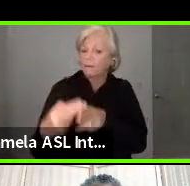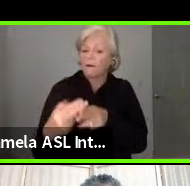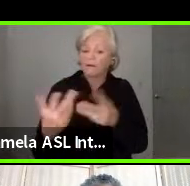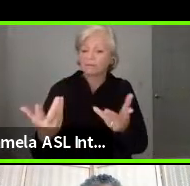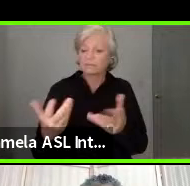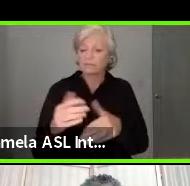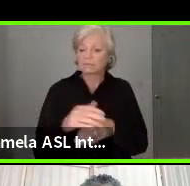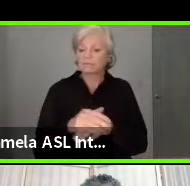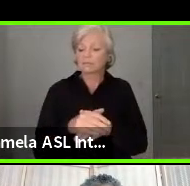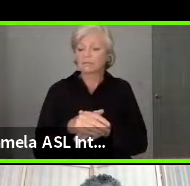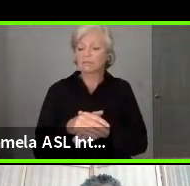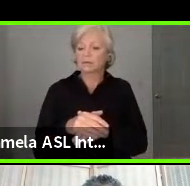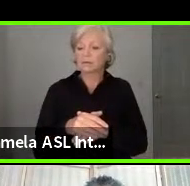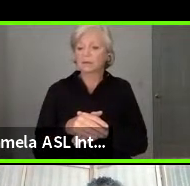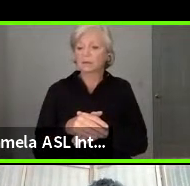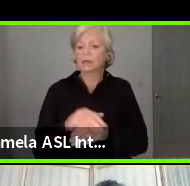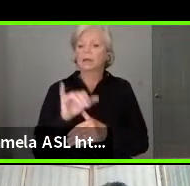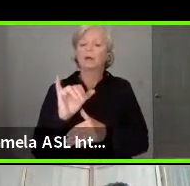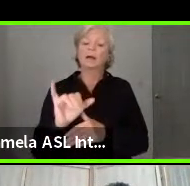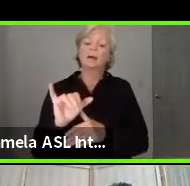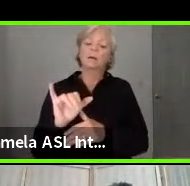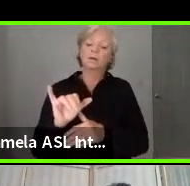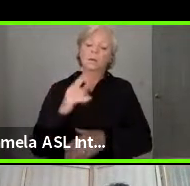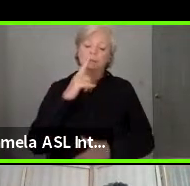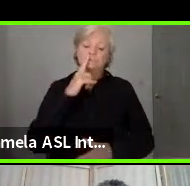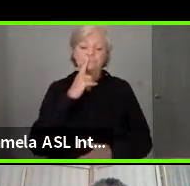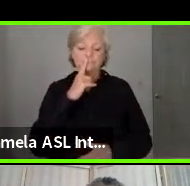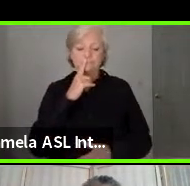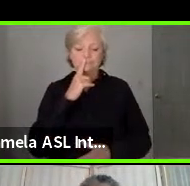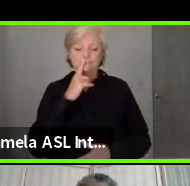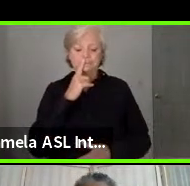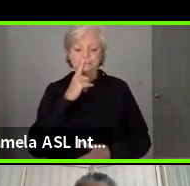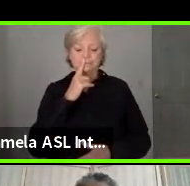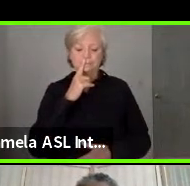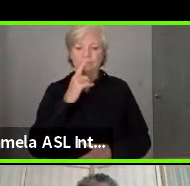vaccines? Yeah, so I think there